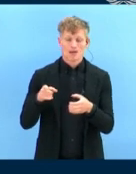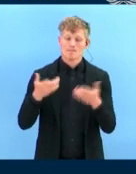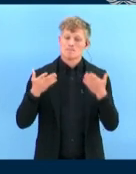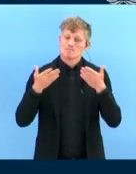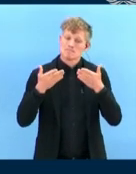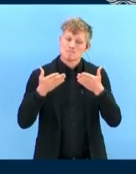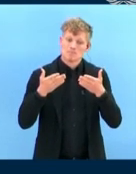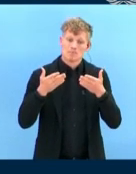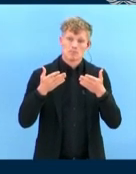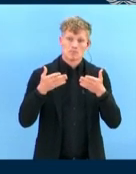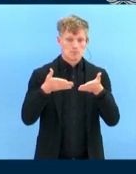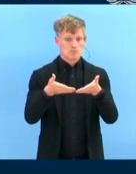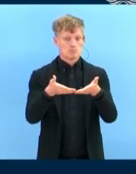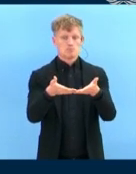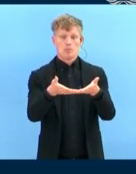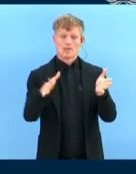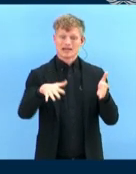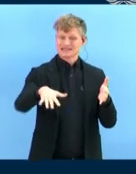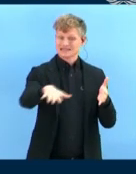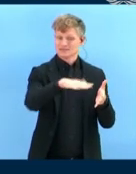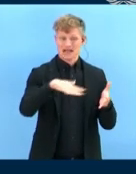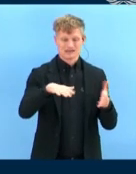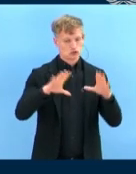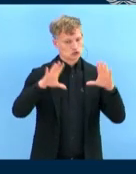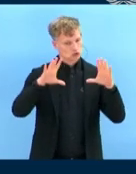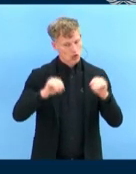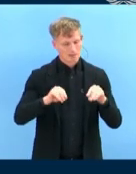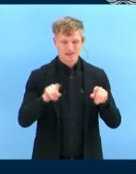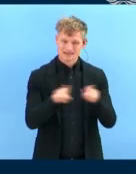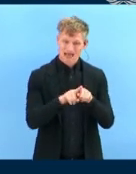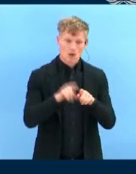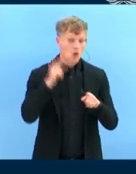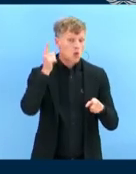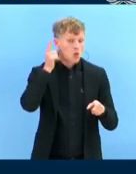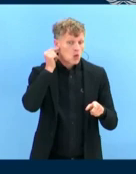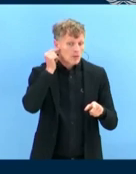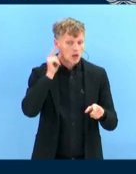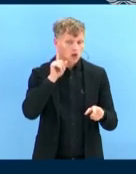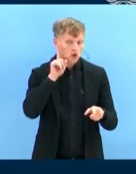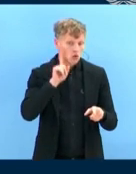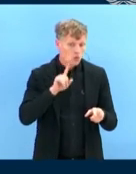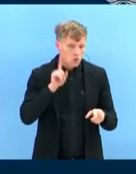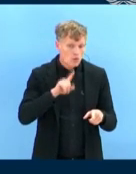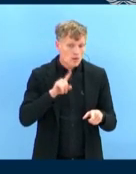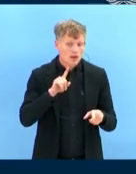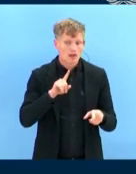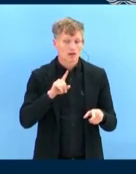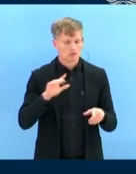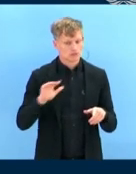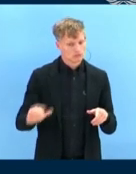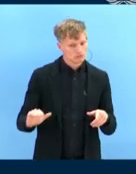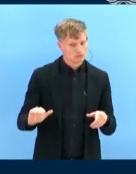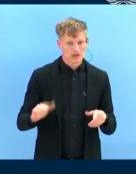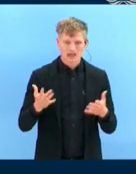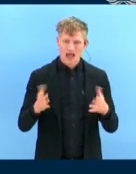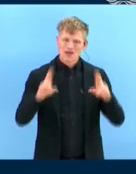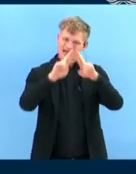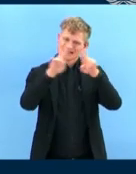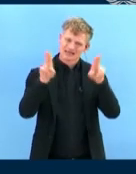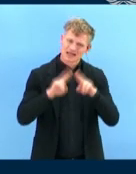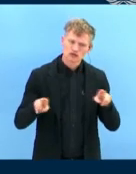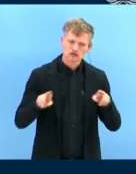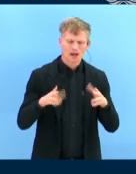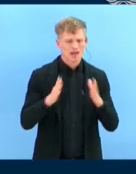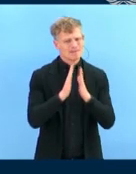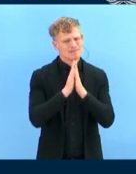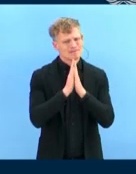end immediately, just like the persecutions of women and girls in the country. We call on the international community to be vocal